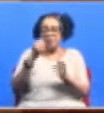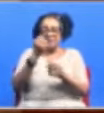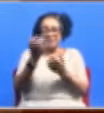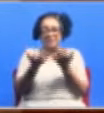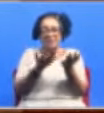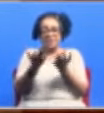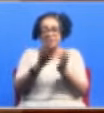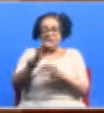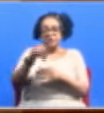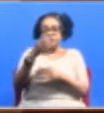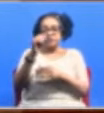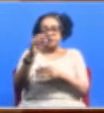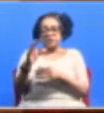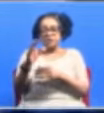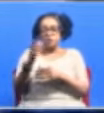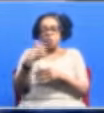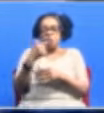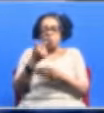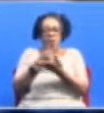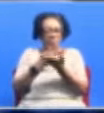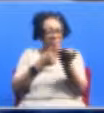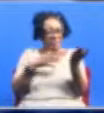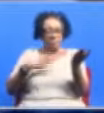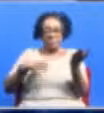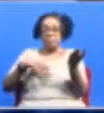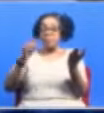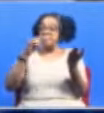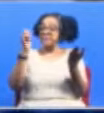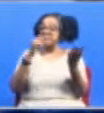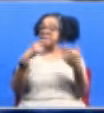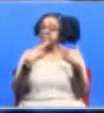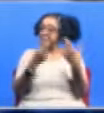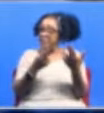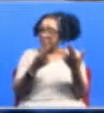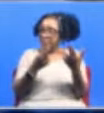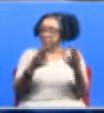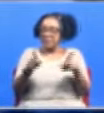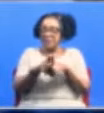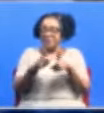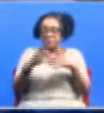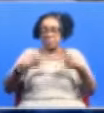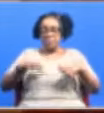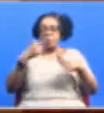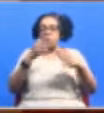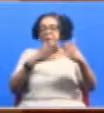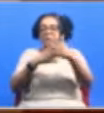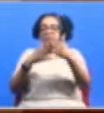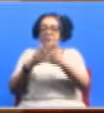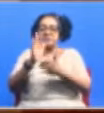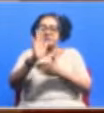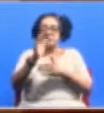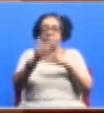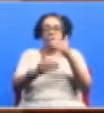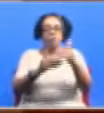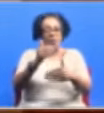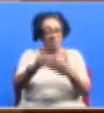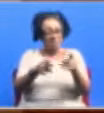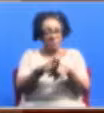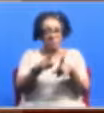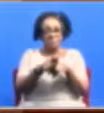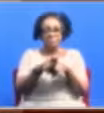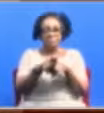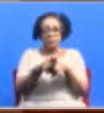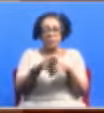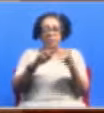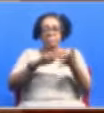who are these people that the president is referring to as people who are hindering his progress and his projects